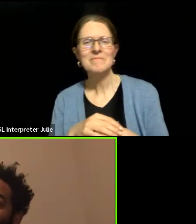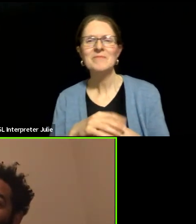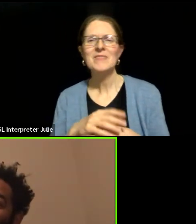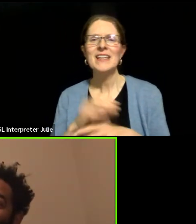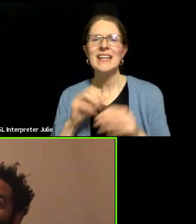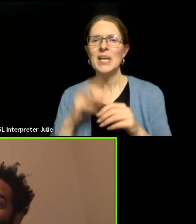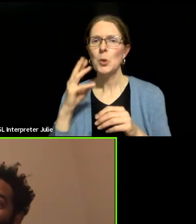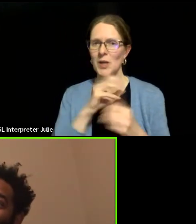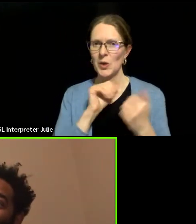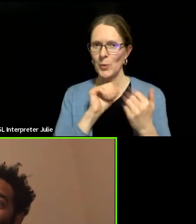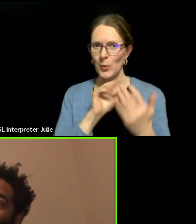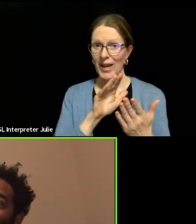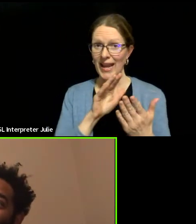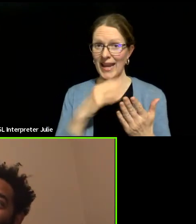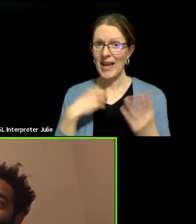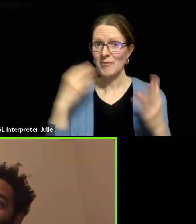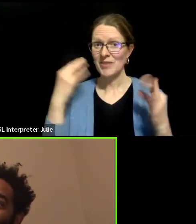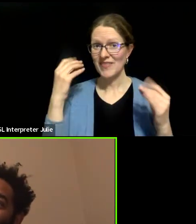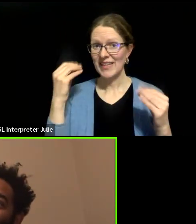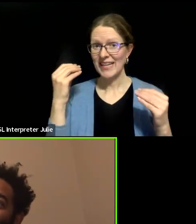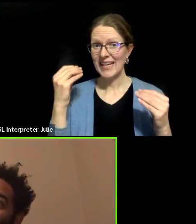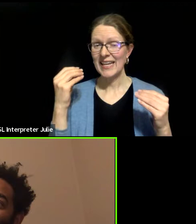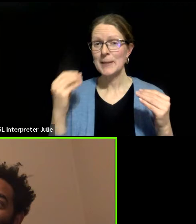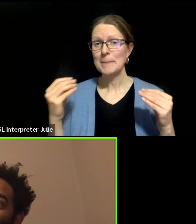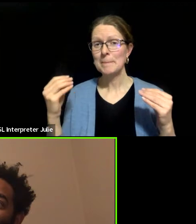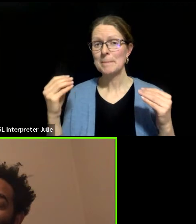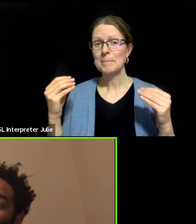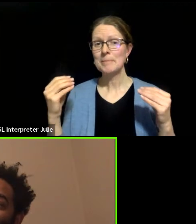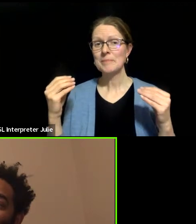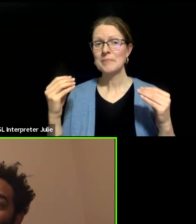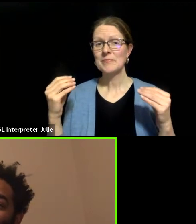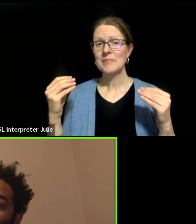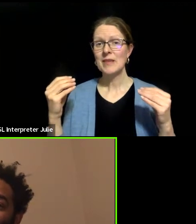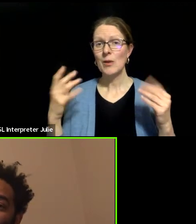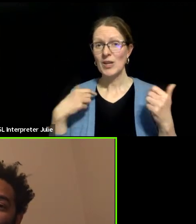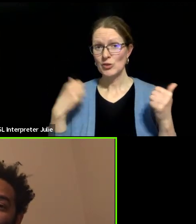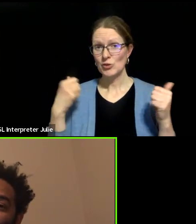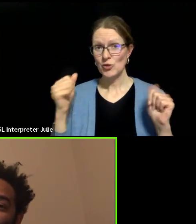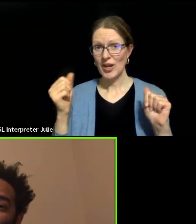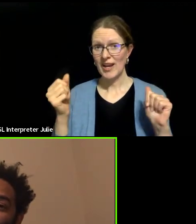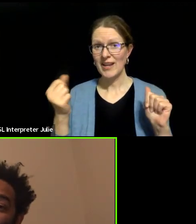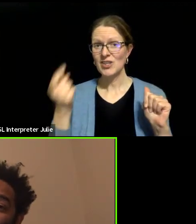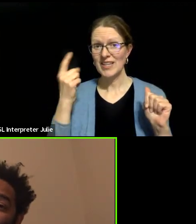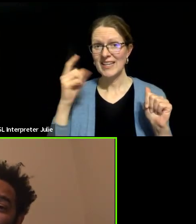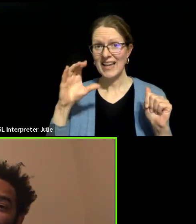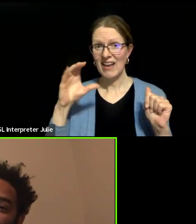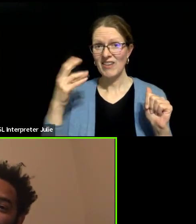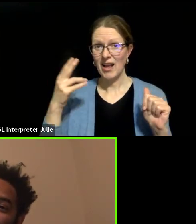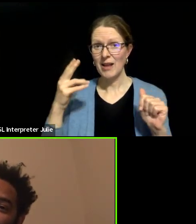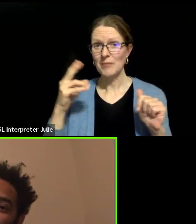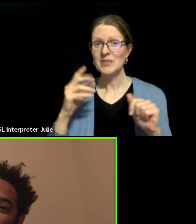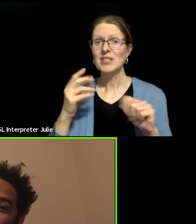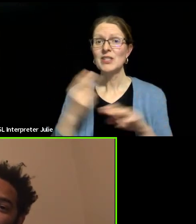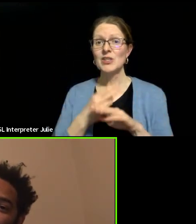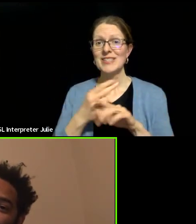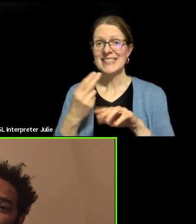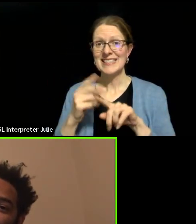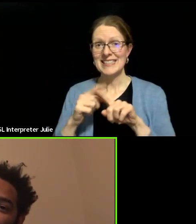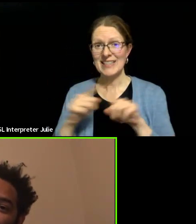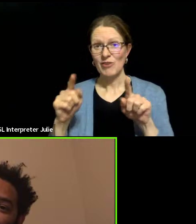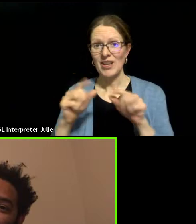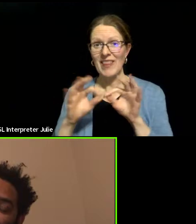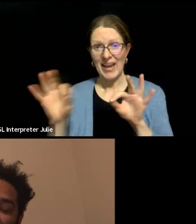In a weird way, I've been thinking about trying to understand Calvin Hobbes in a couple different languages because it's been translated into a few different